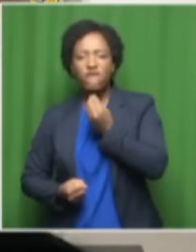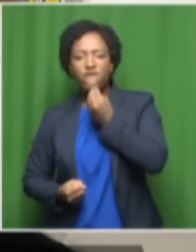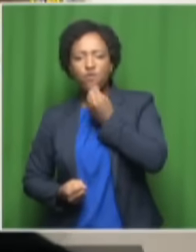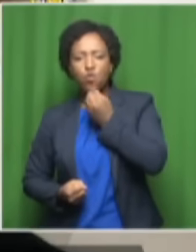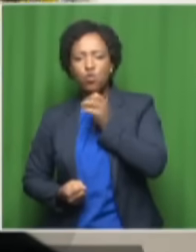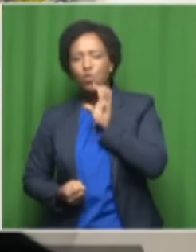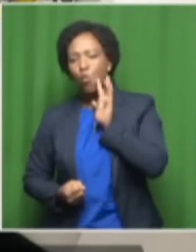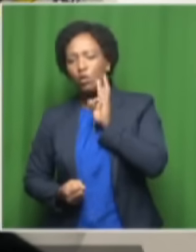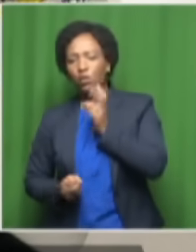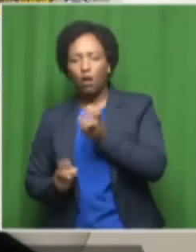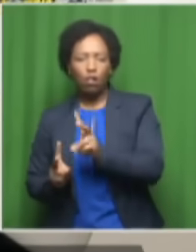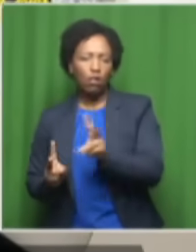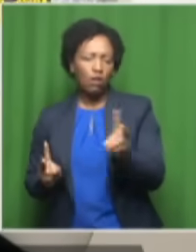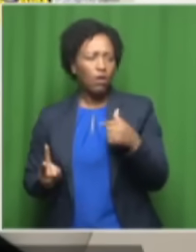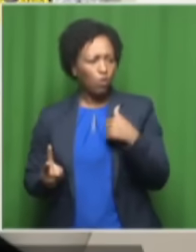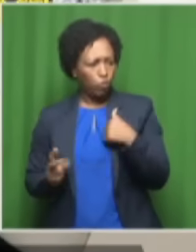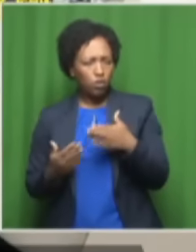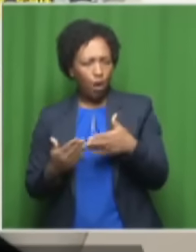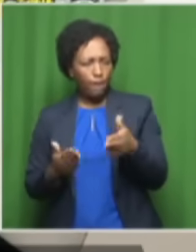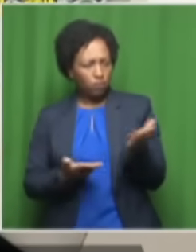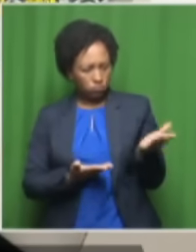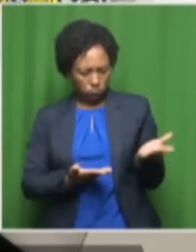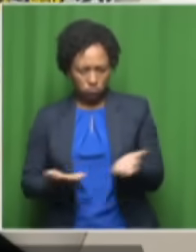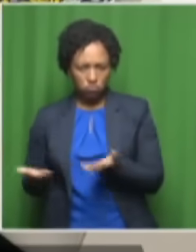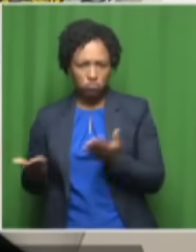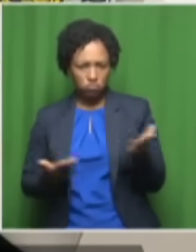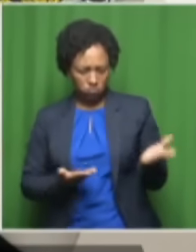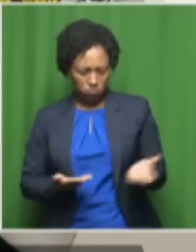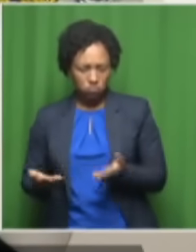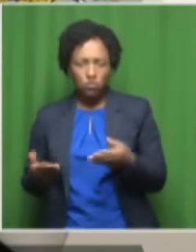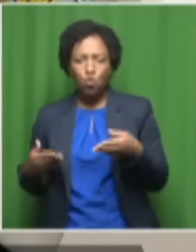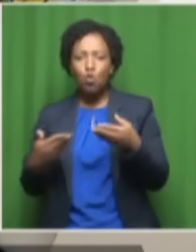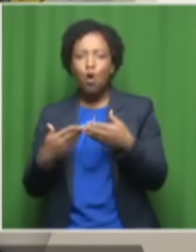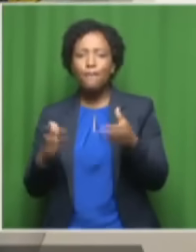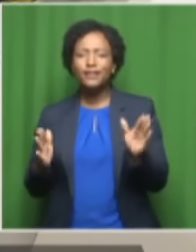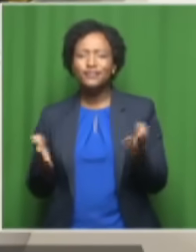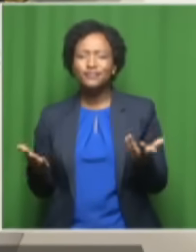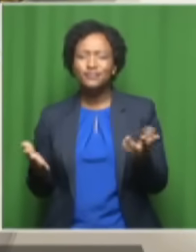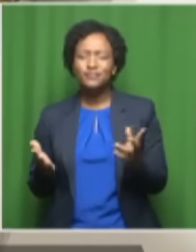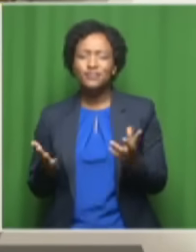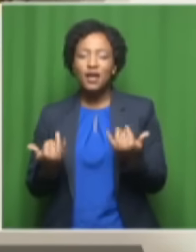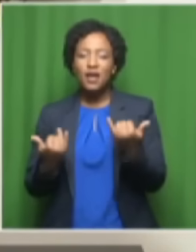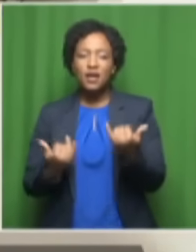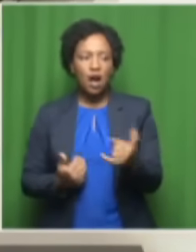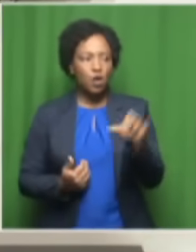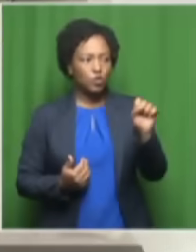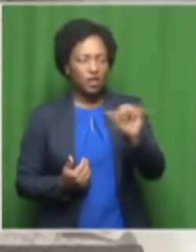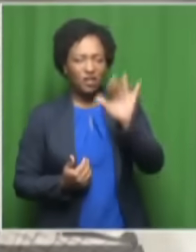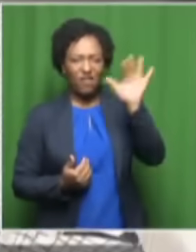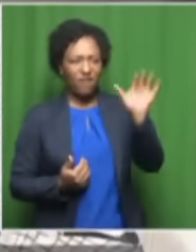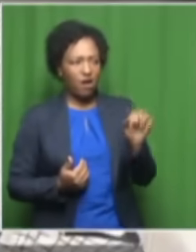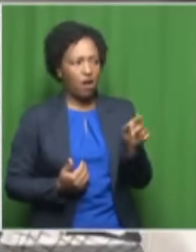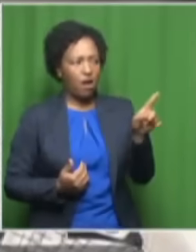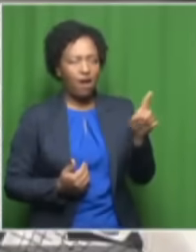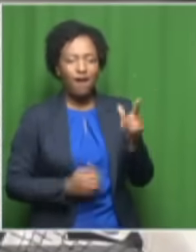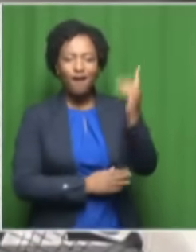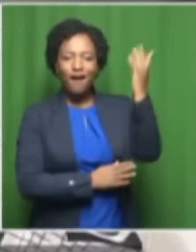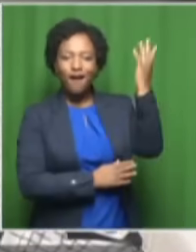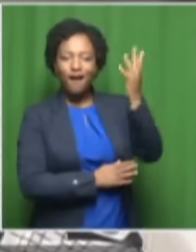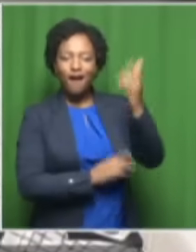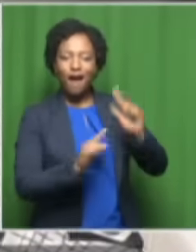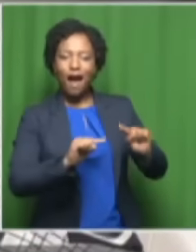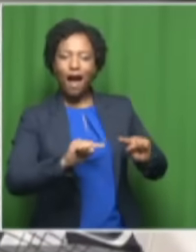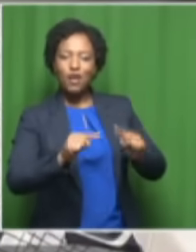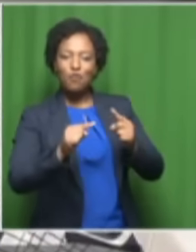the way, and try to, as you put it, Leanne, poke holes in South Africa's argument, not